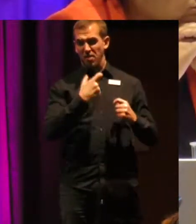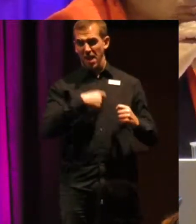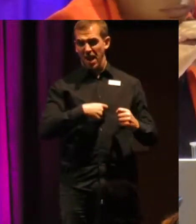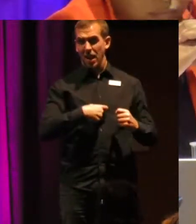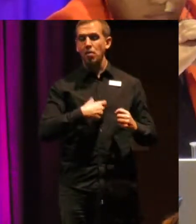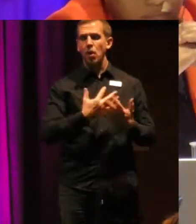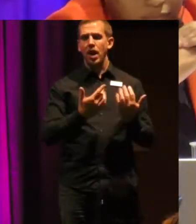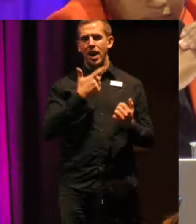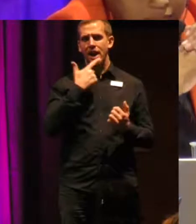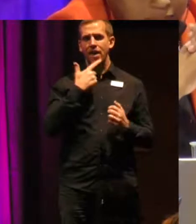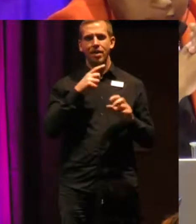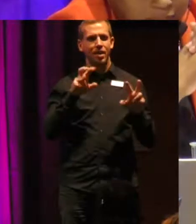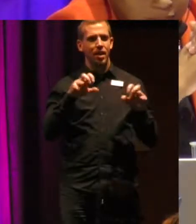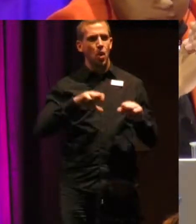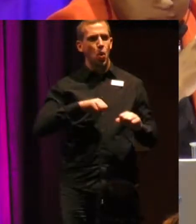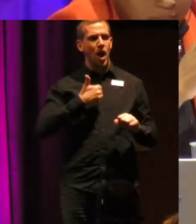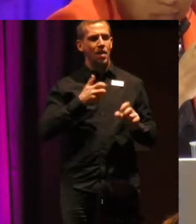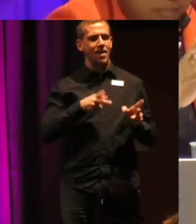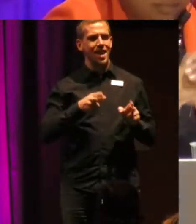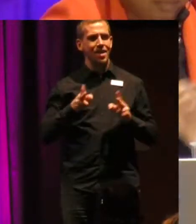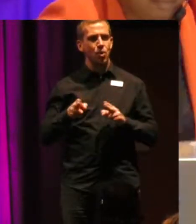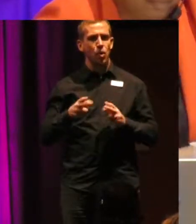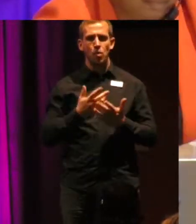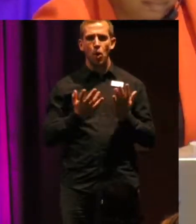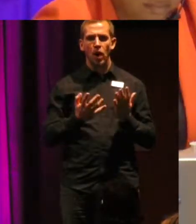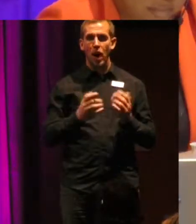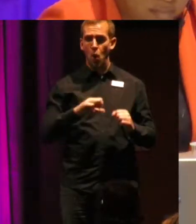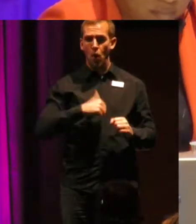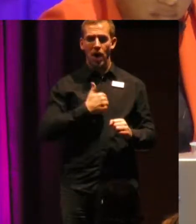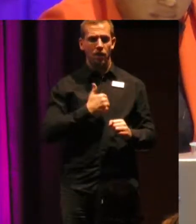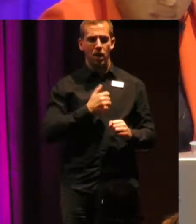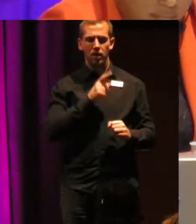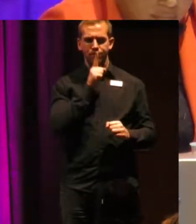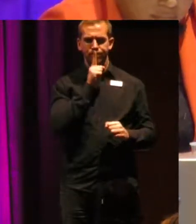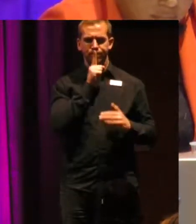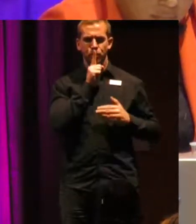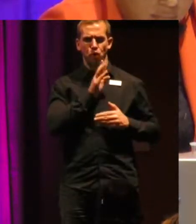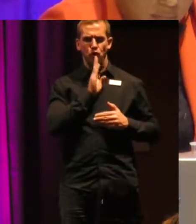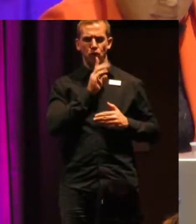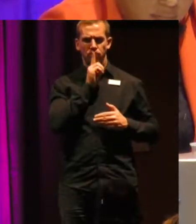It's self-censoring. People are censoring themselves because